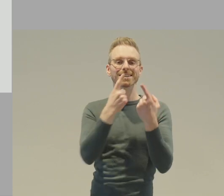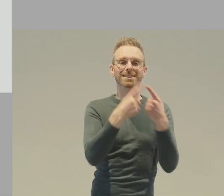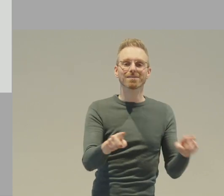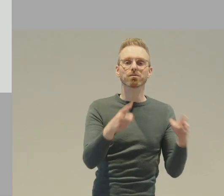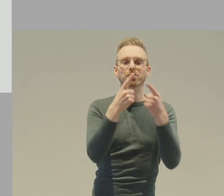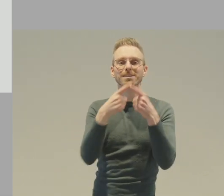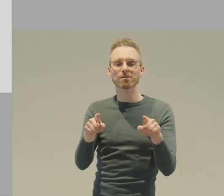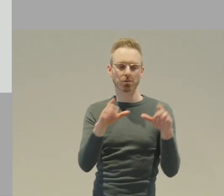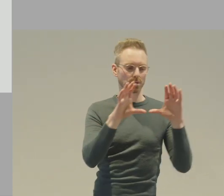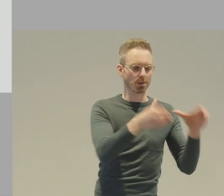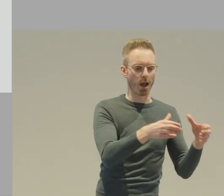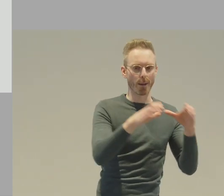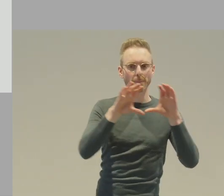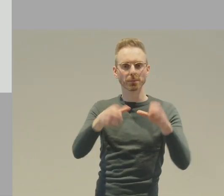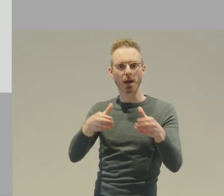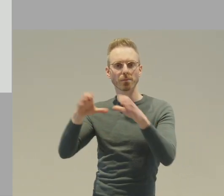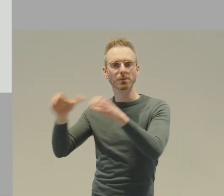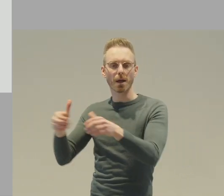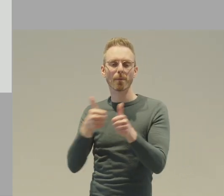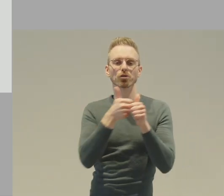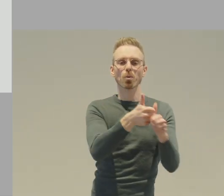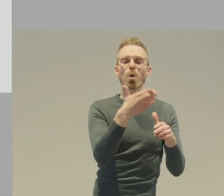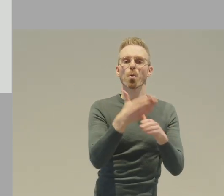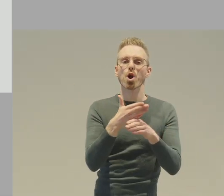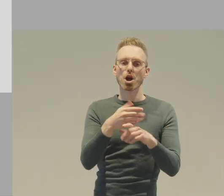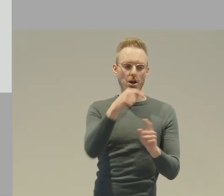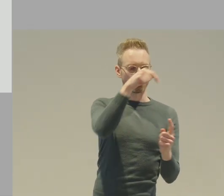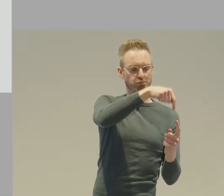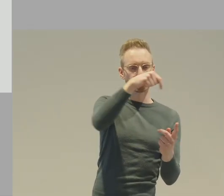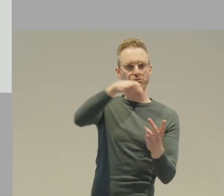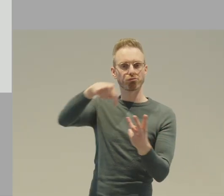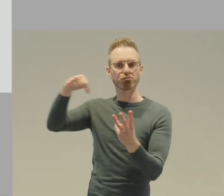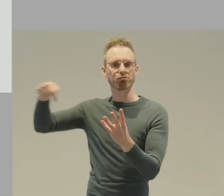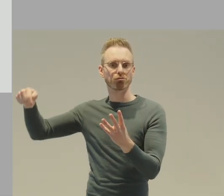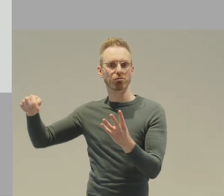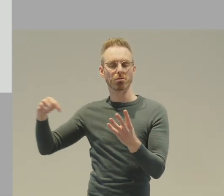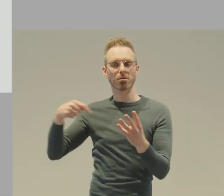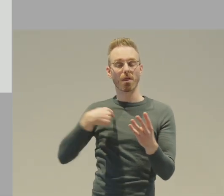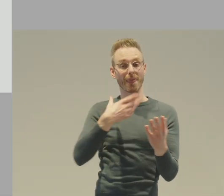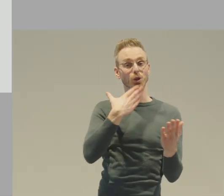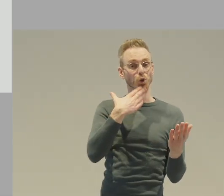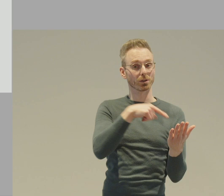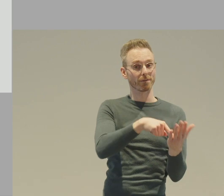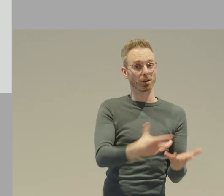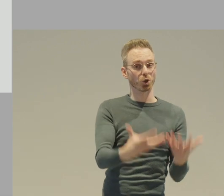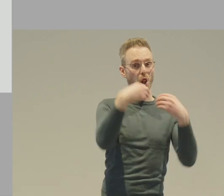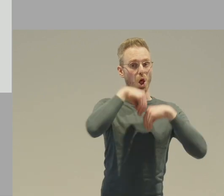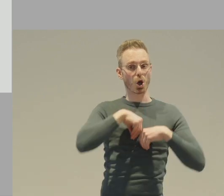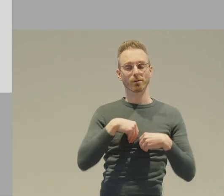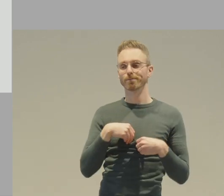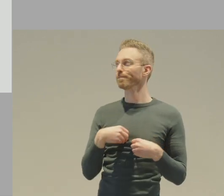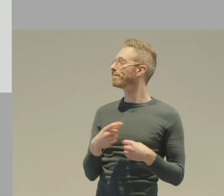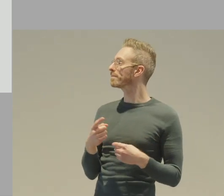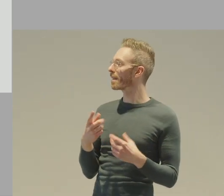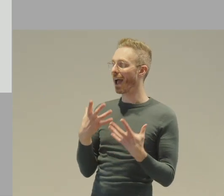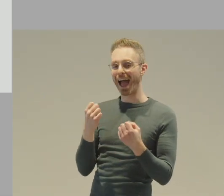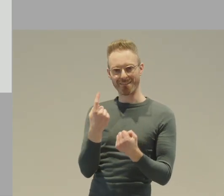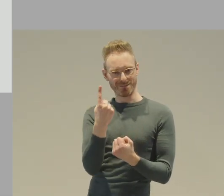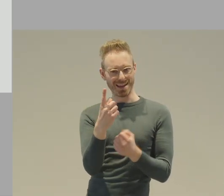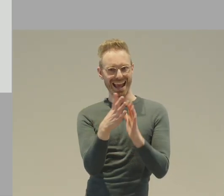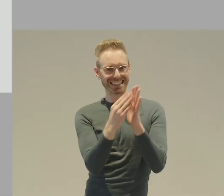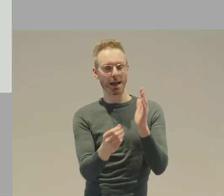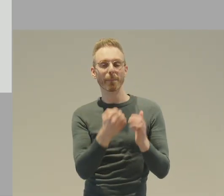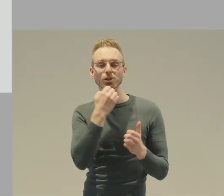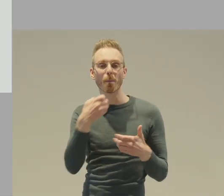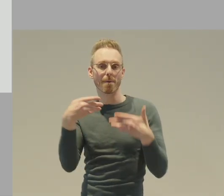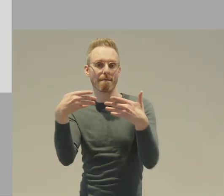my brain, a bit like the teacher. So look at those examples. I found them useful. Example 9 is